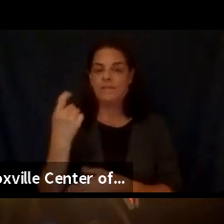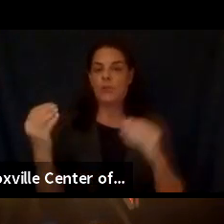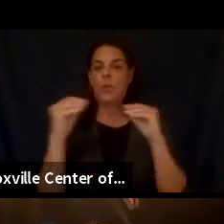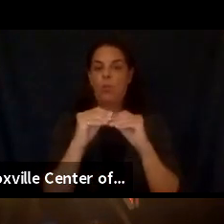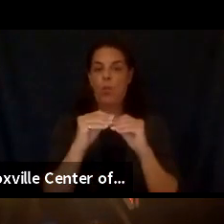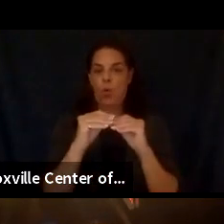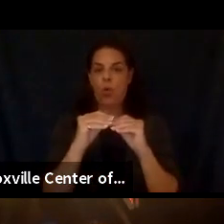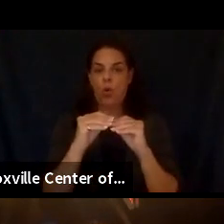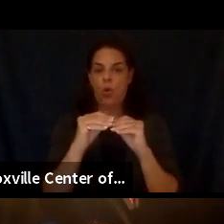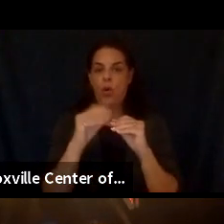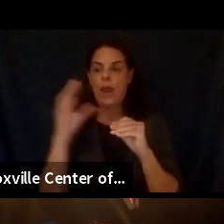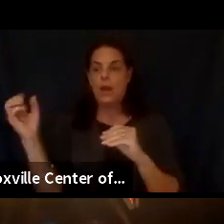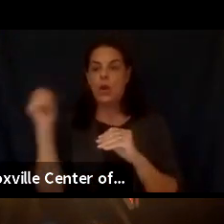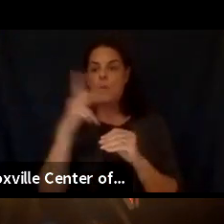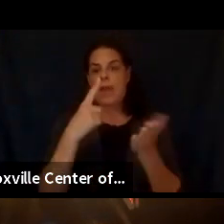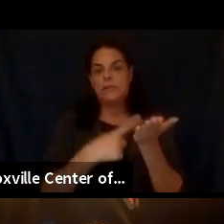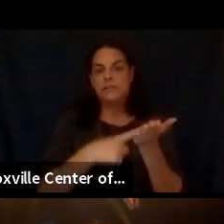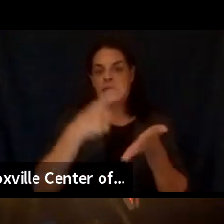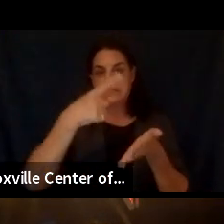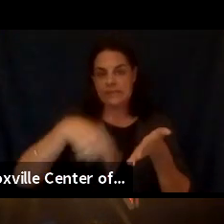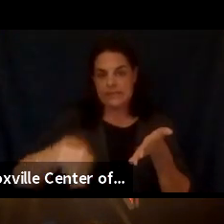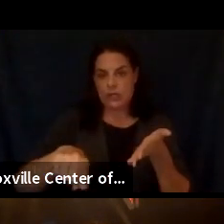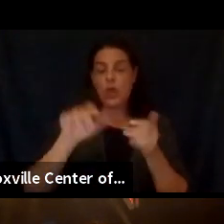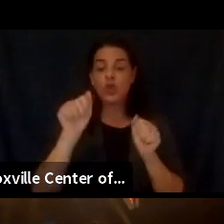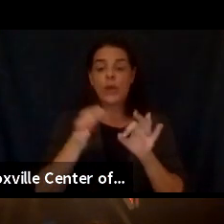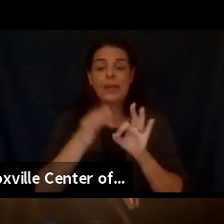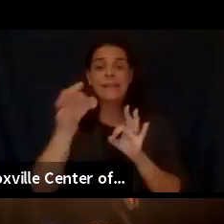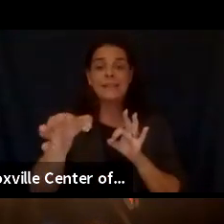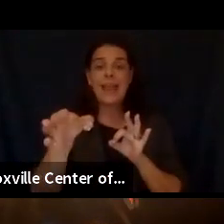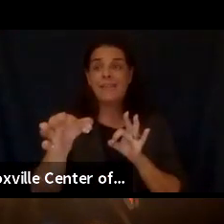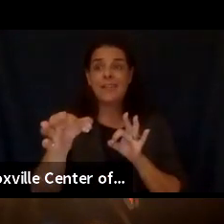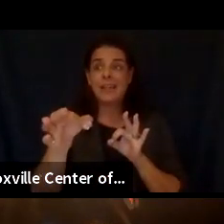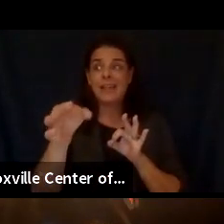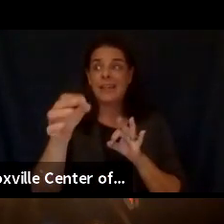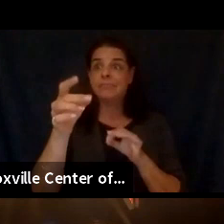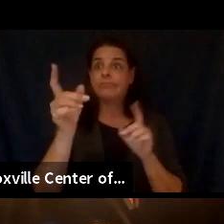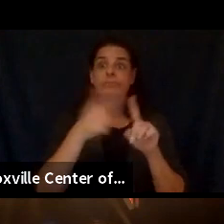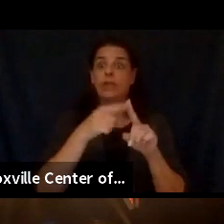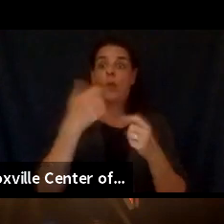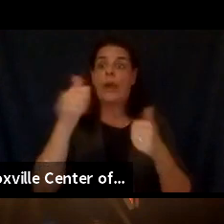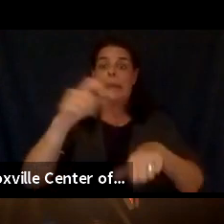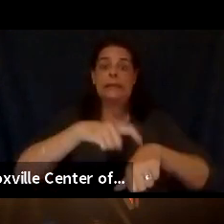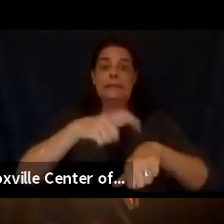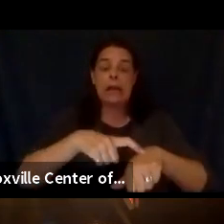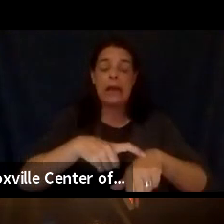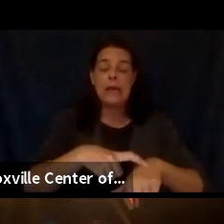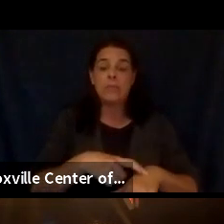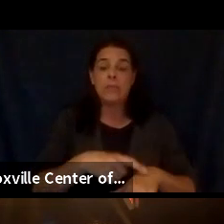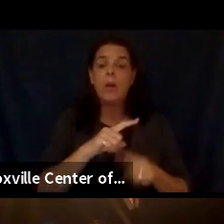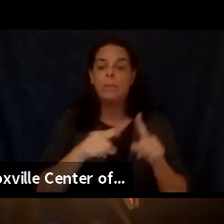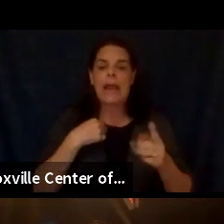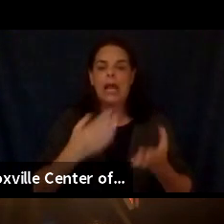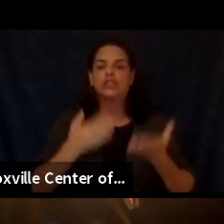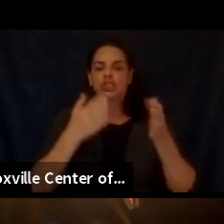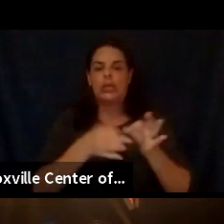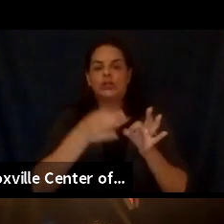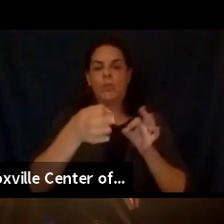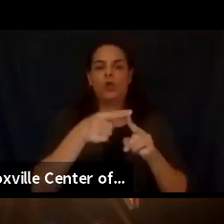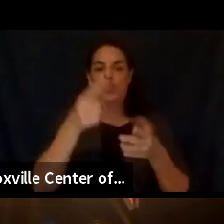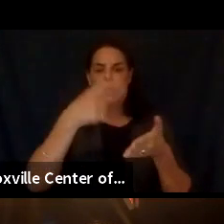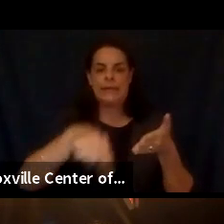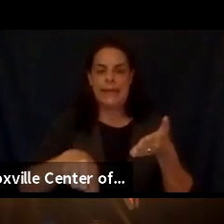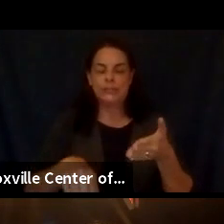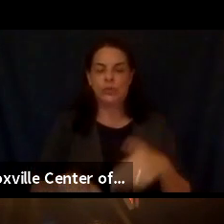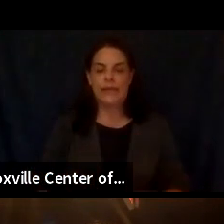more and return to it next week. You can postpone it definitely to any period that you want, but I would suggest next week if we're